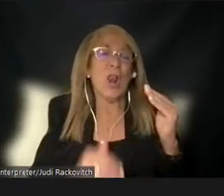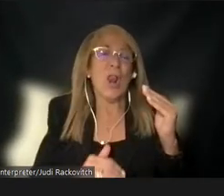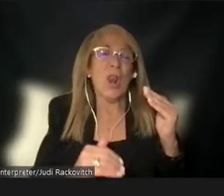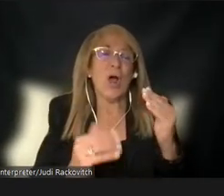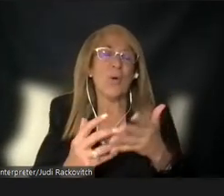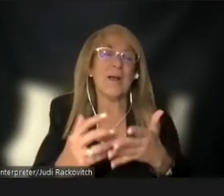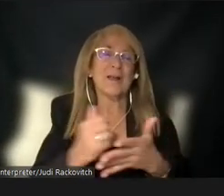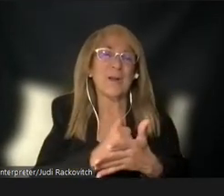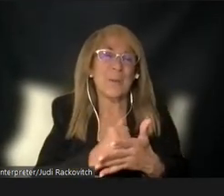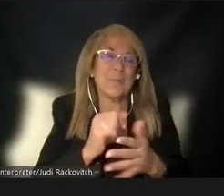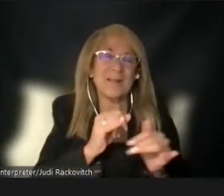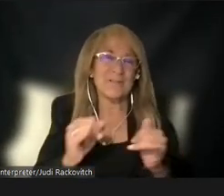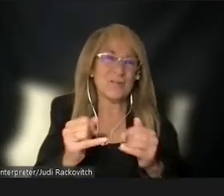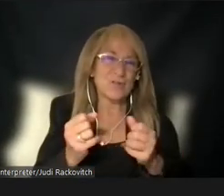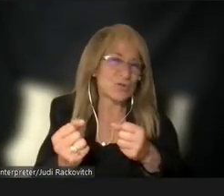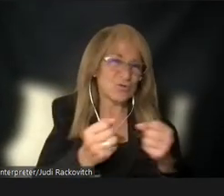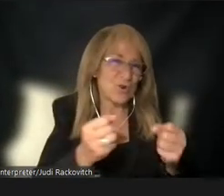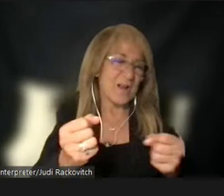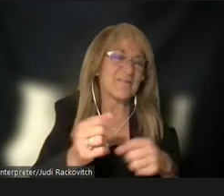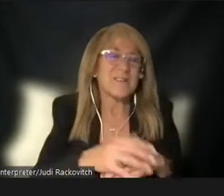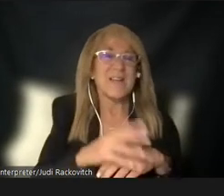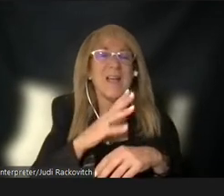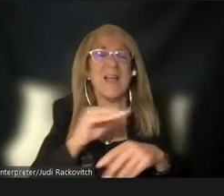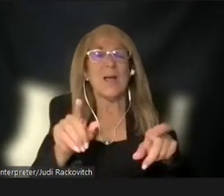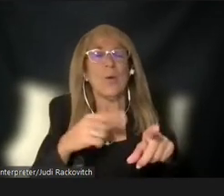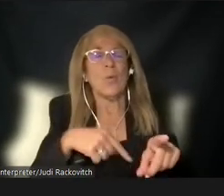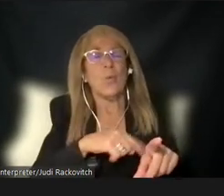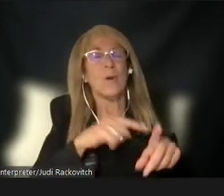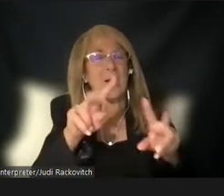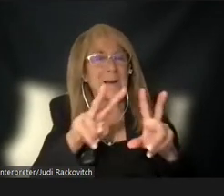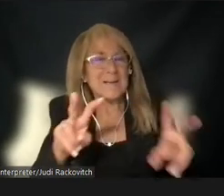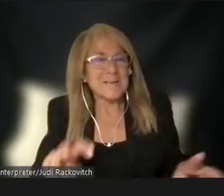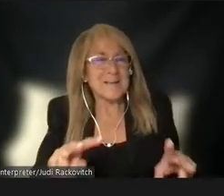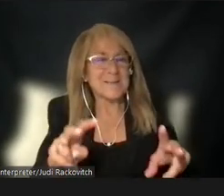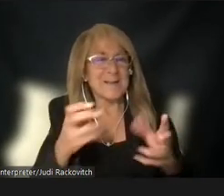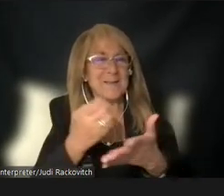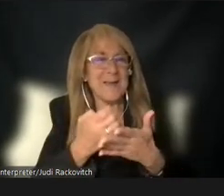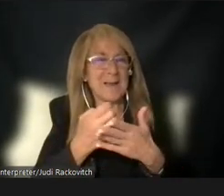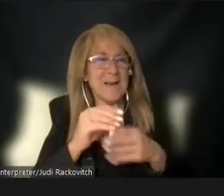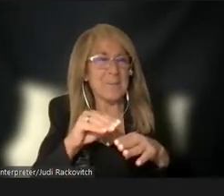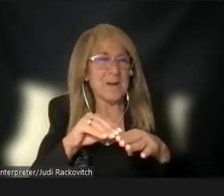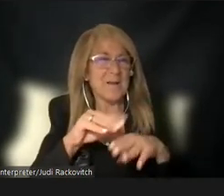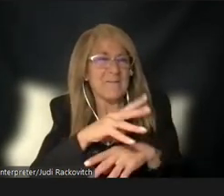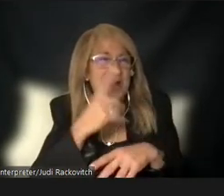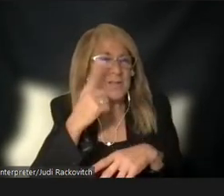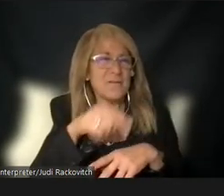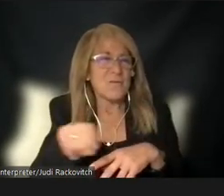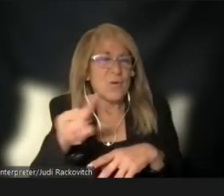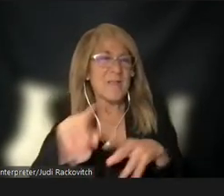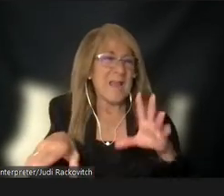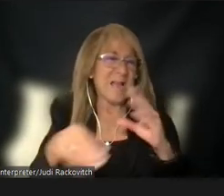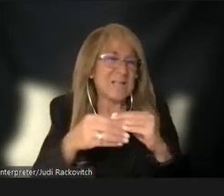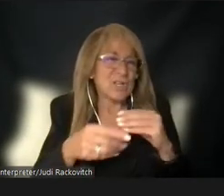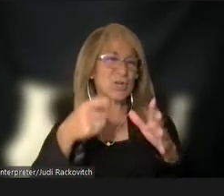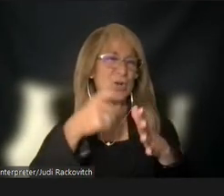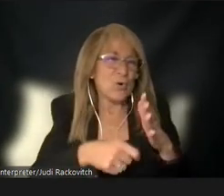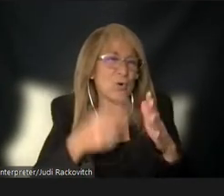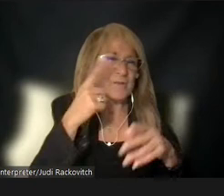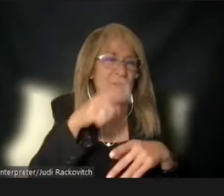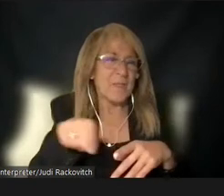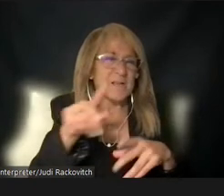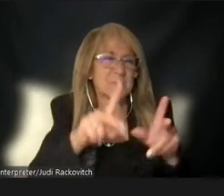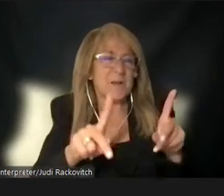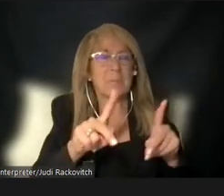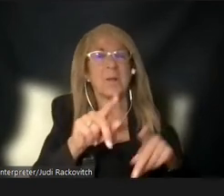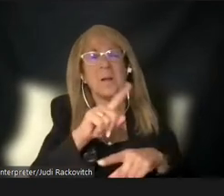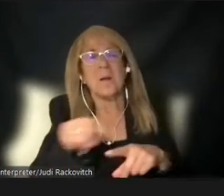but nonetheless, we are assessing the economic effects of the additional costs for these commuters. Finally, in terms of tolls on the taxi